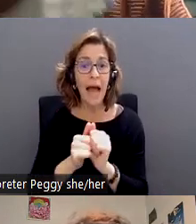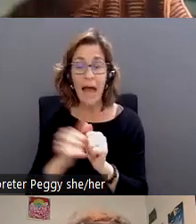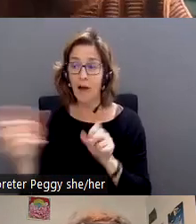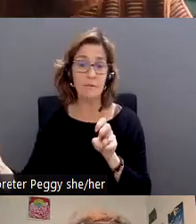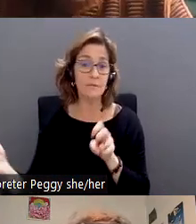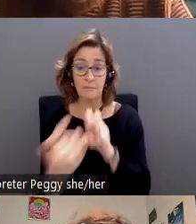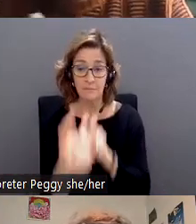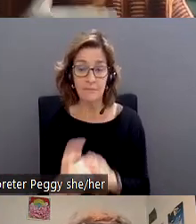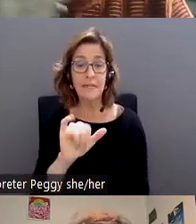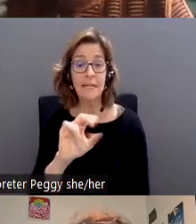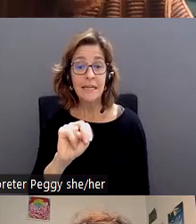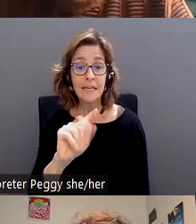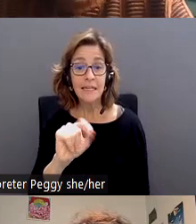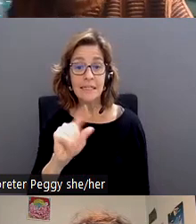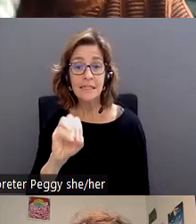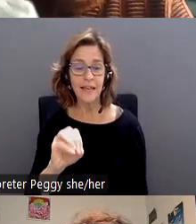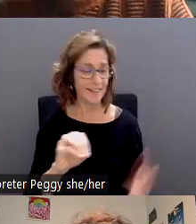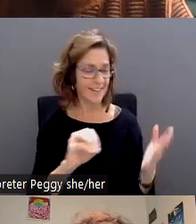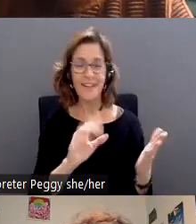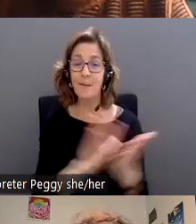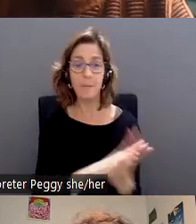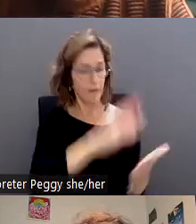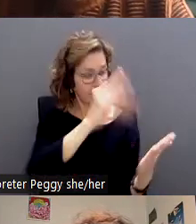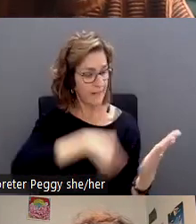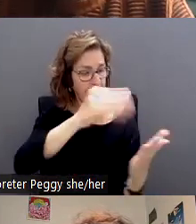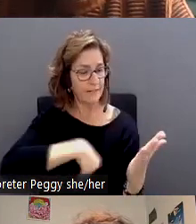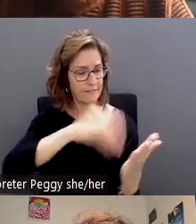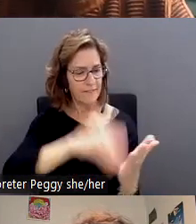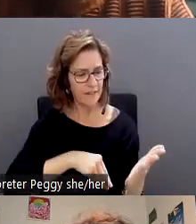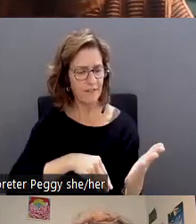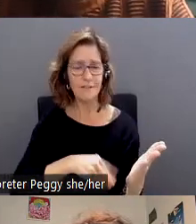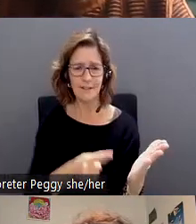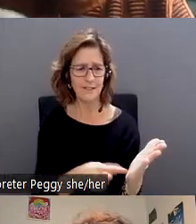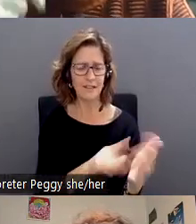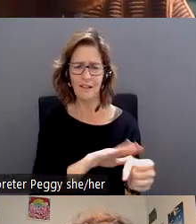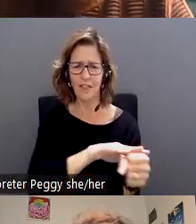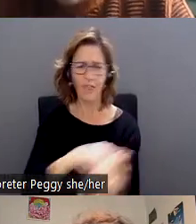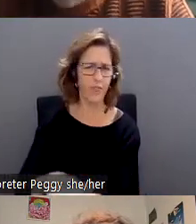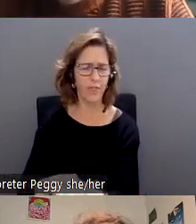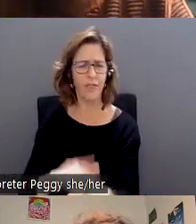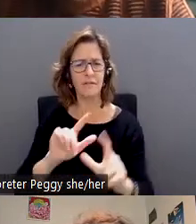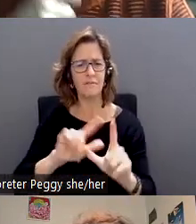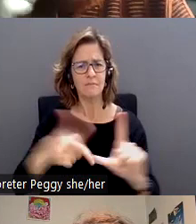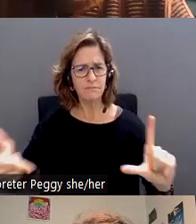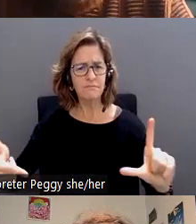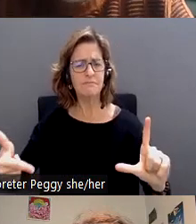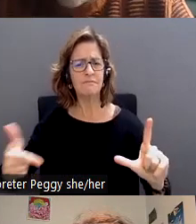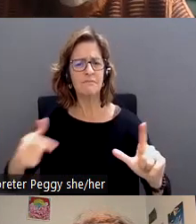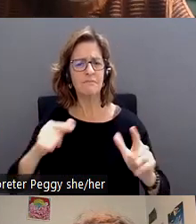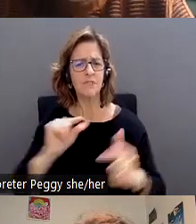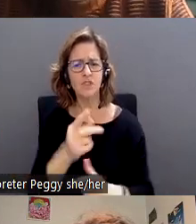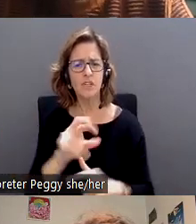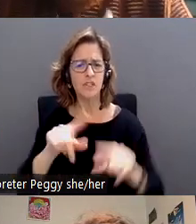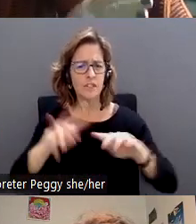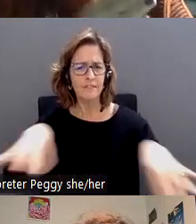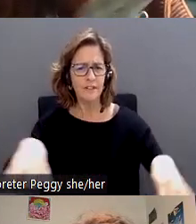ways in which all of those forms of gender-based oppressions are continually